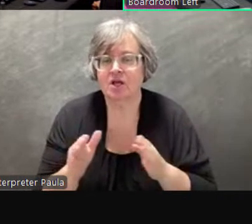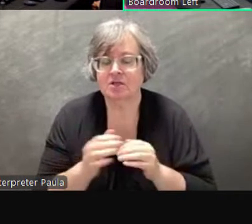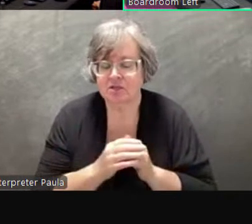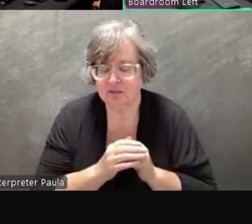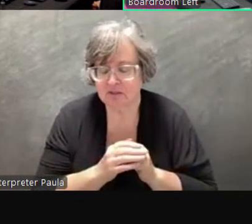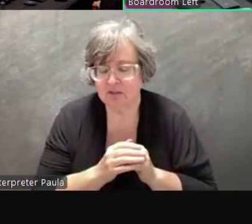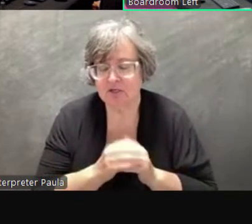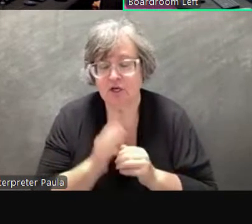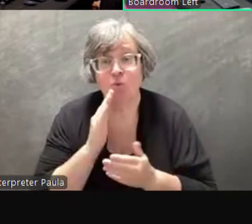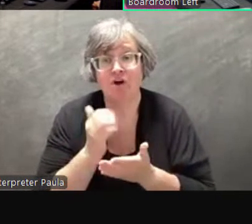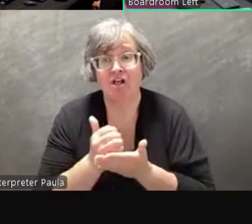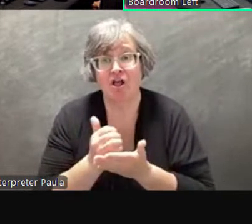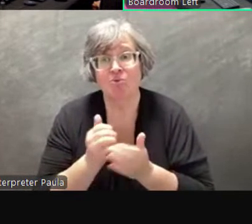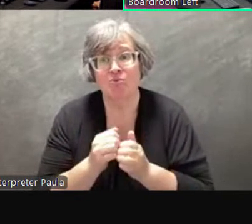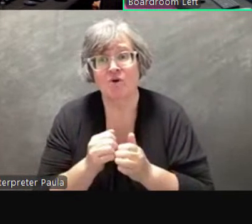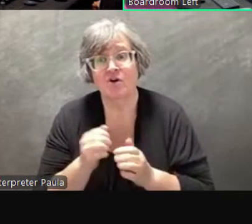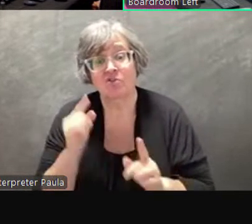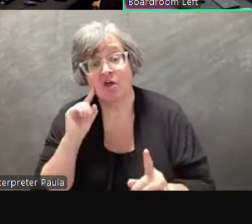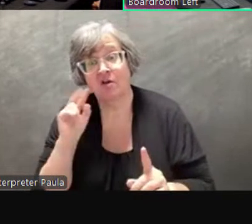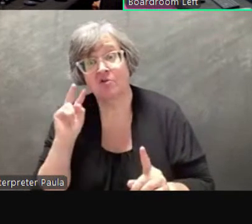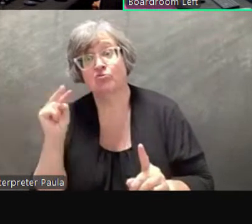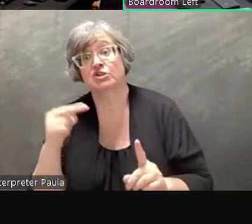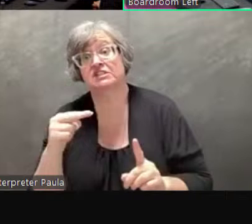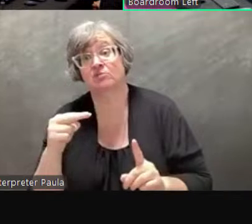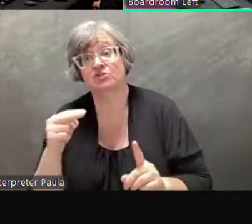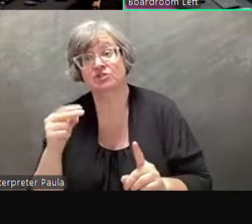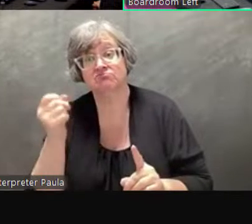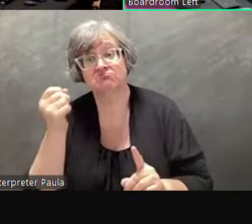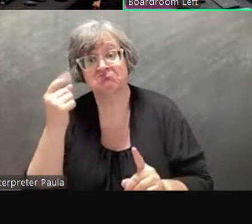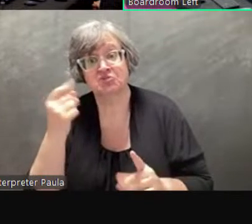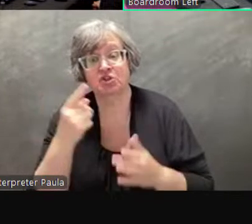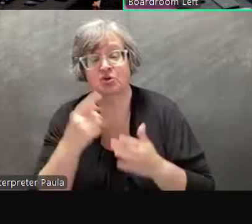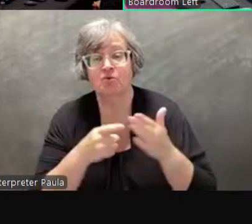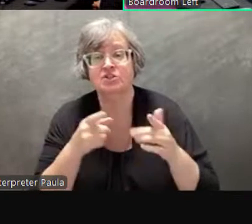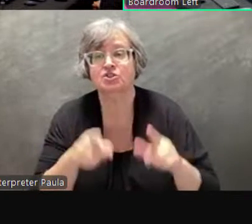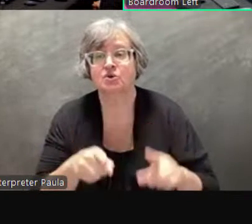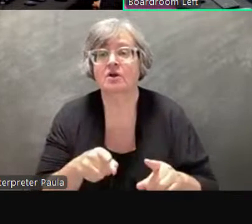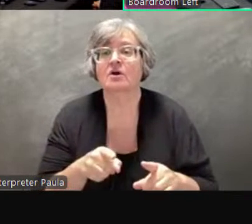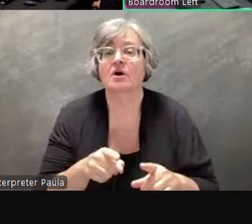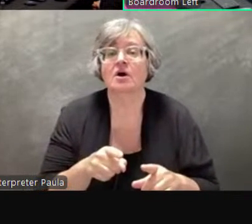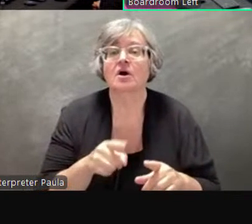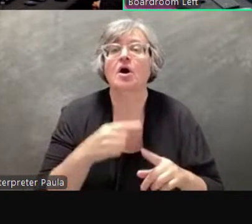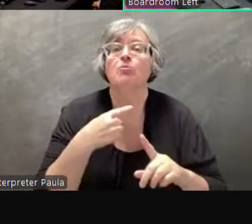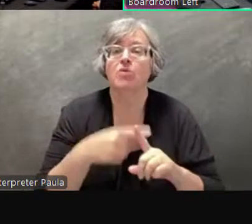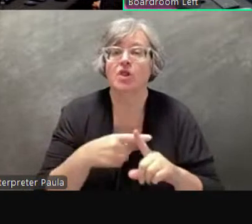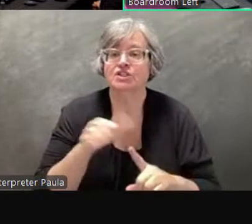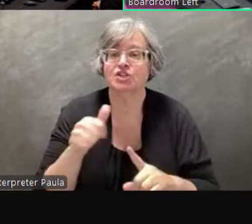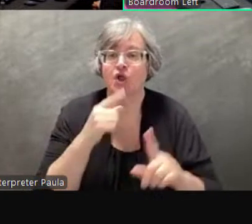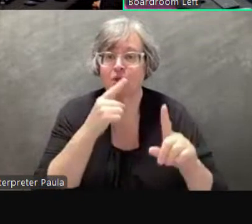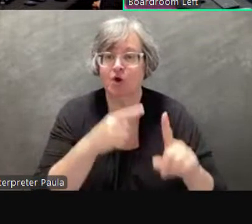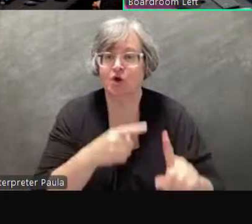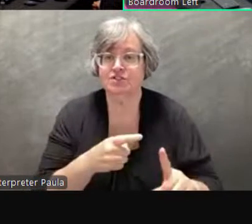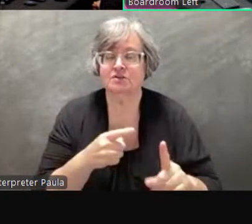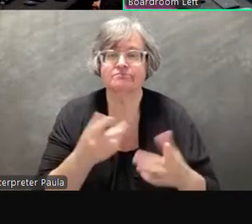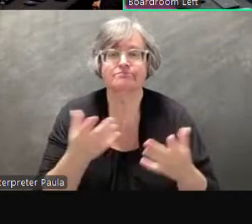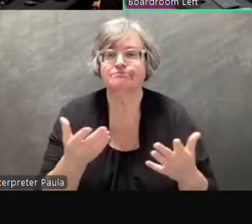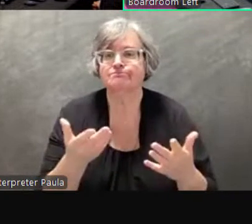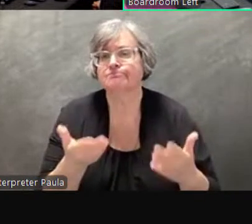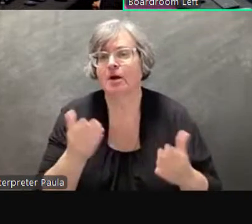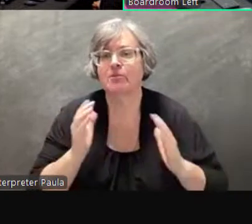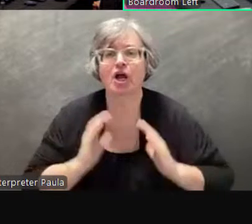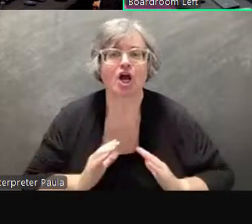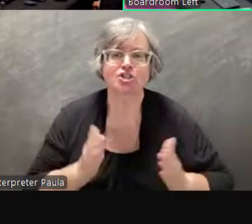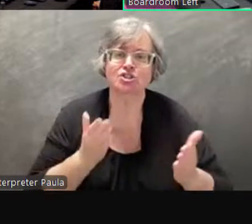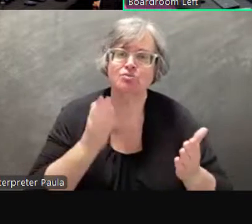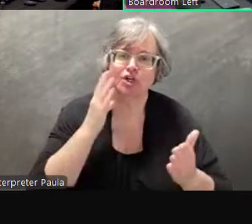perception and the reality of security, but also with many other goals at the same time, such as customer experience and